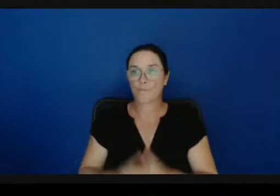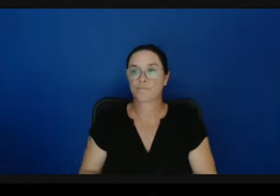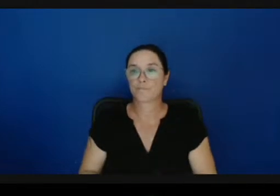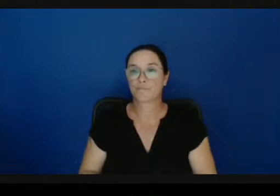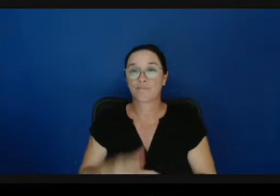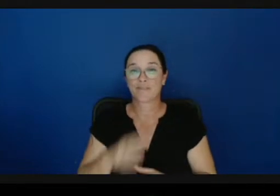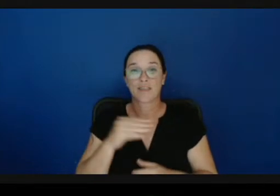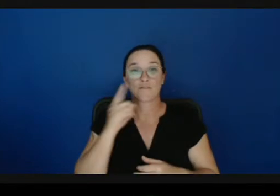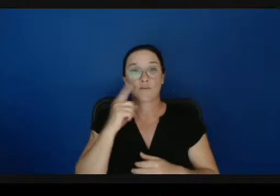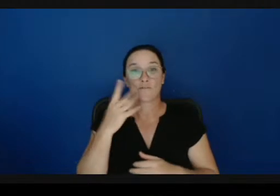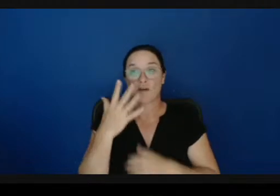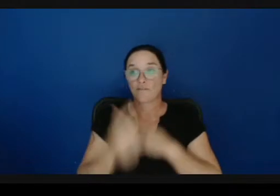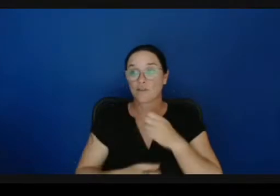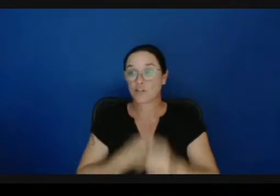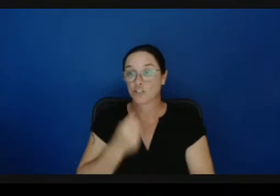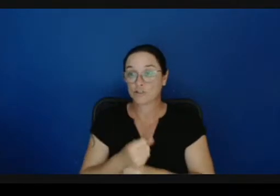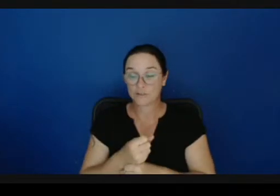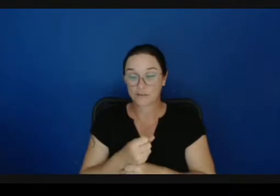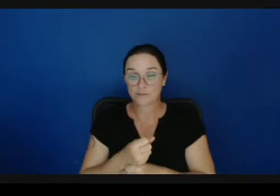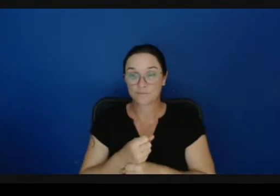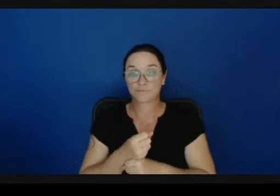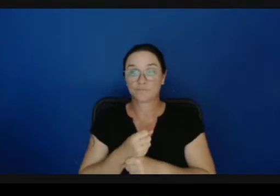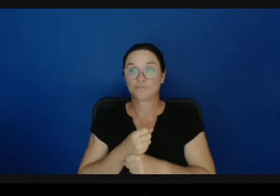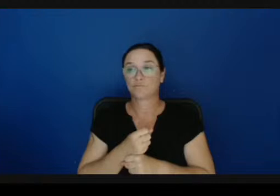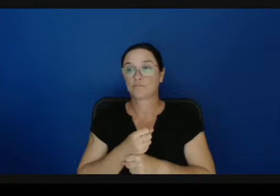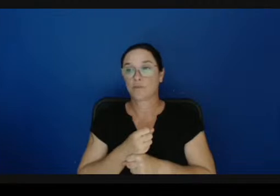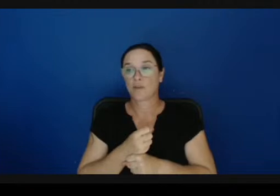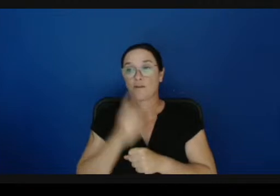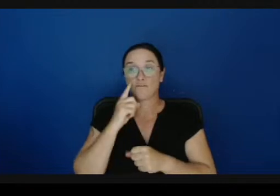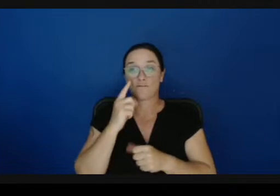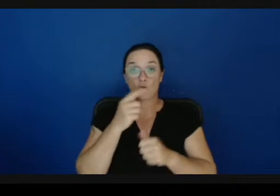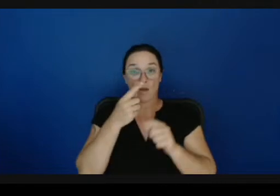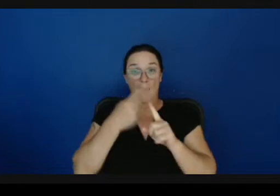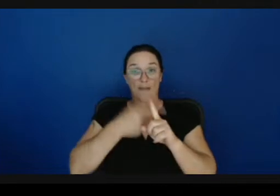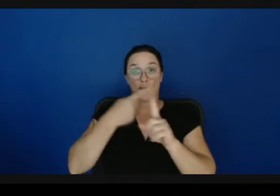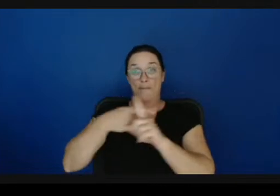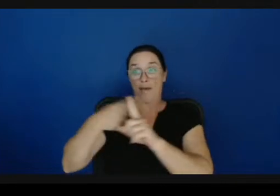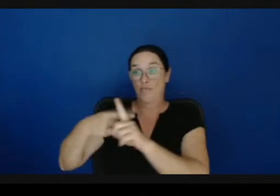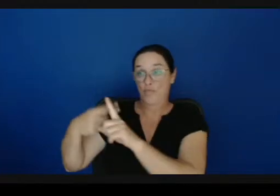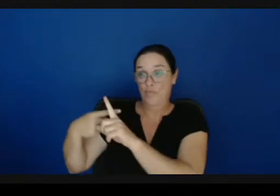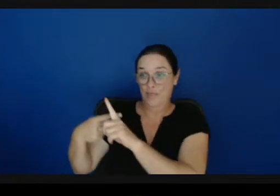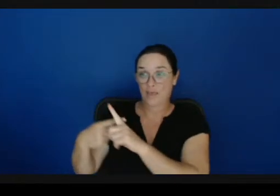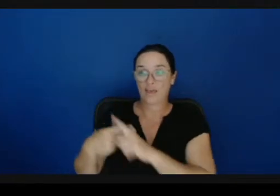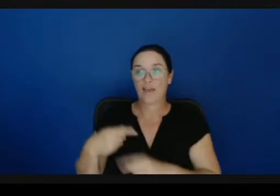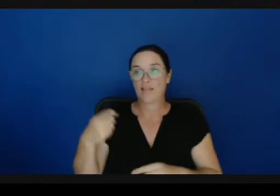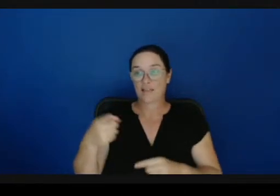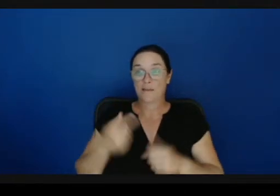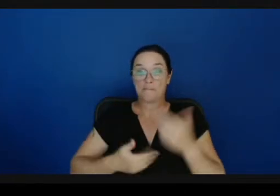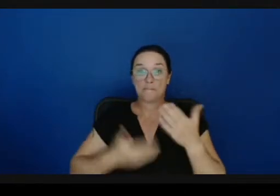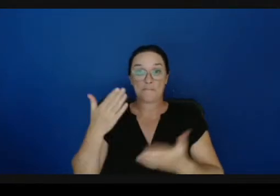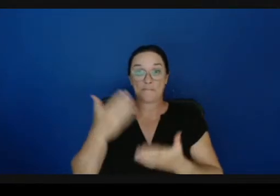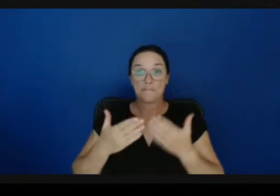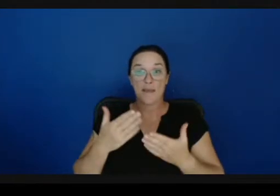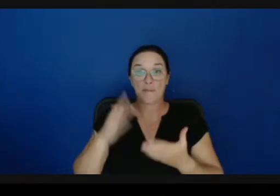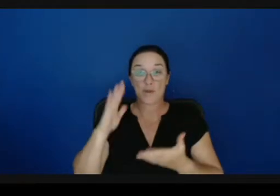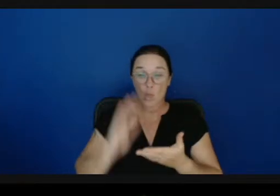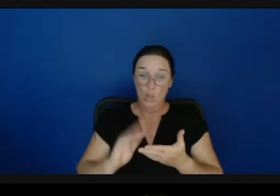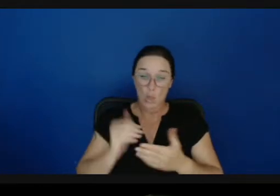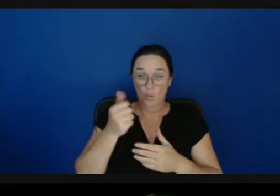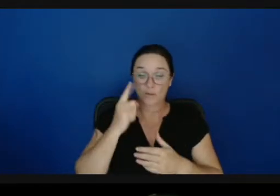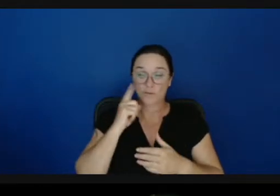And for the last 5 years, earthquakes per month, we're actually quite a bit lower. This may turn out to be our lowest month of the entire